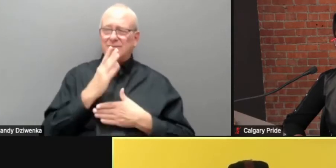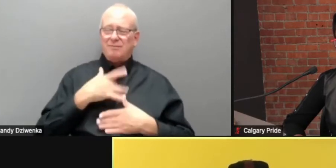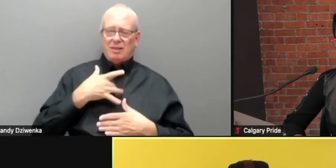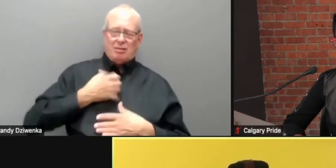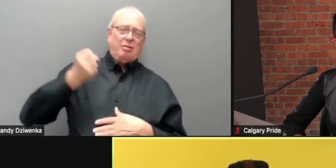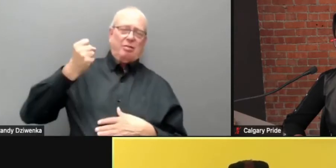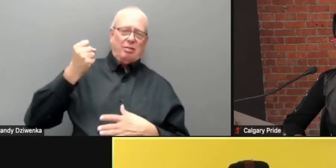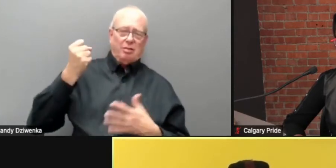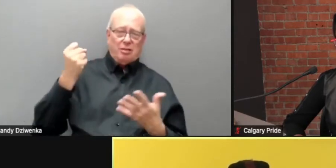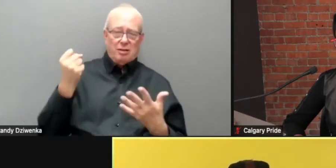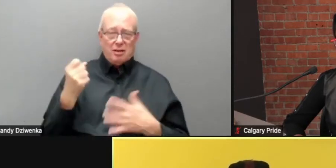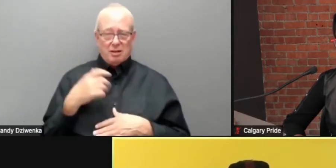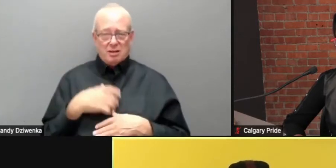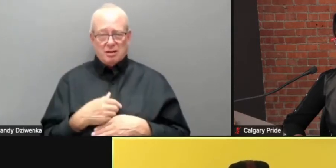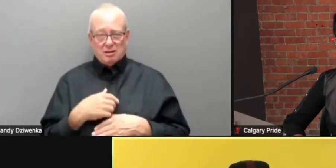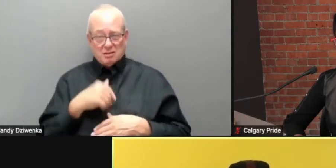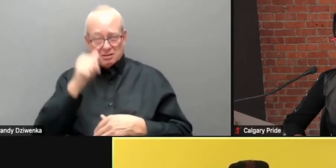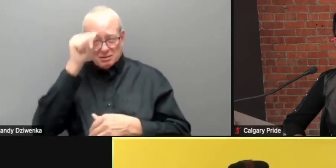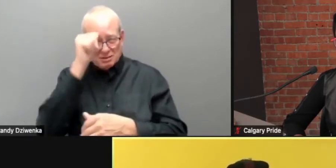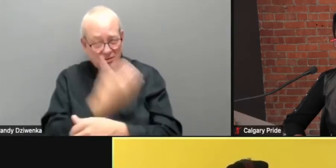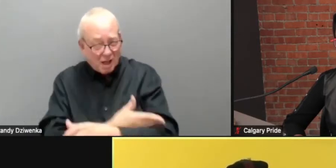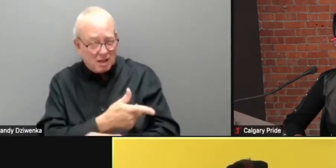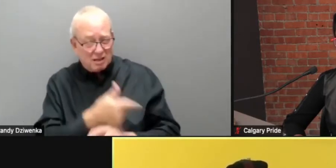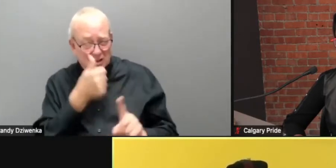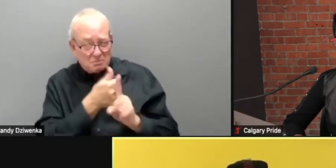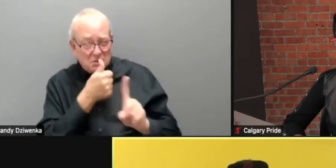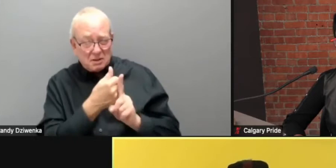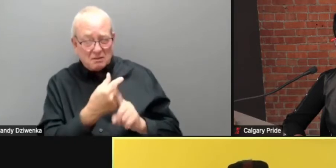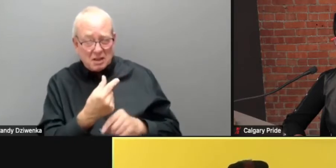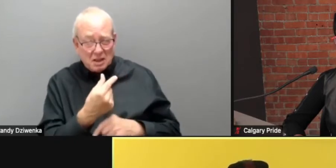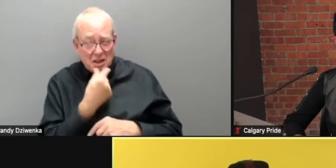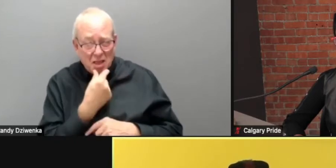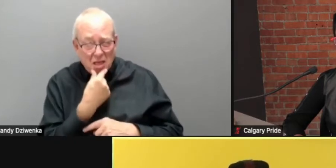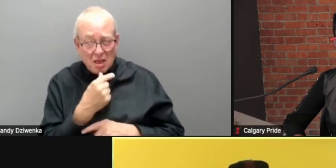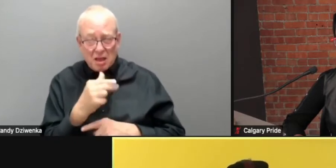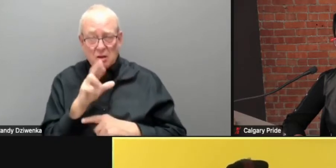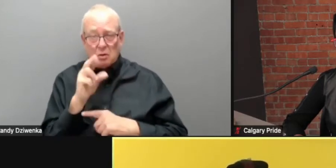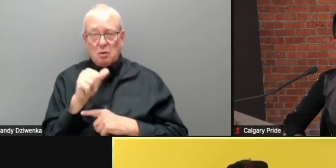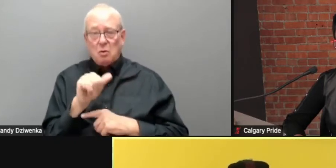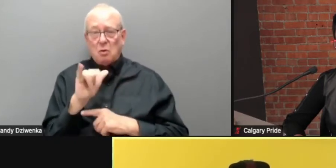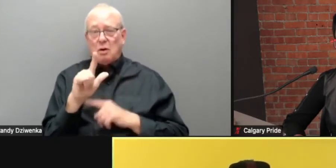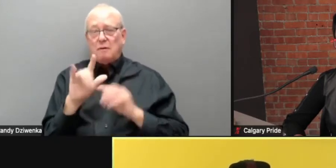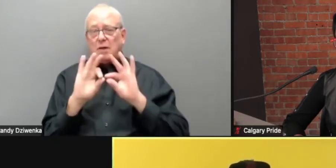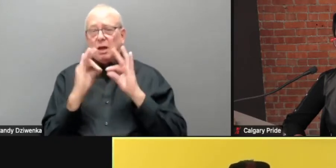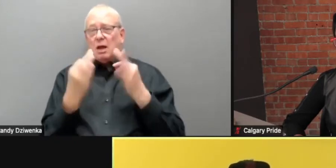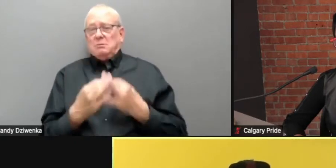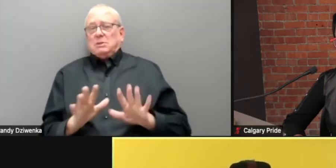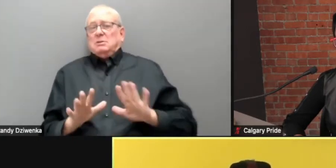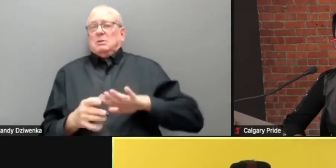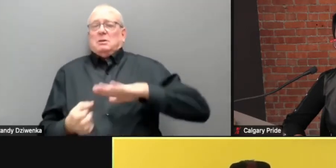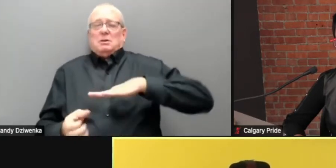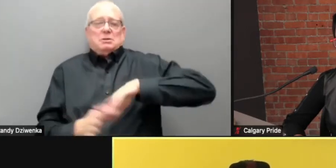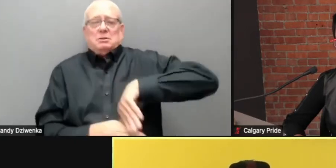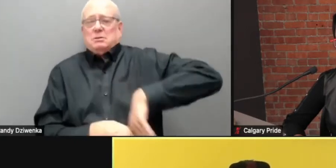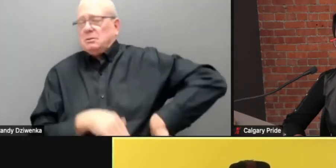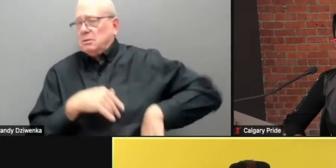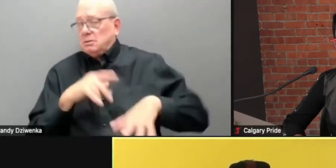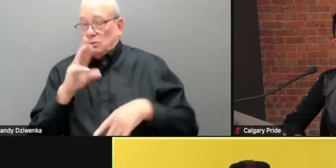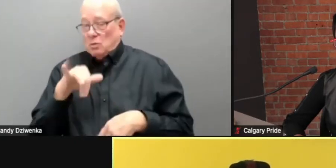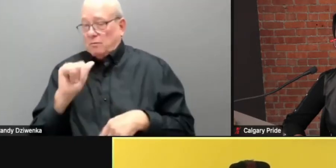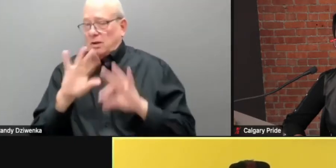and they tried their best to do medical conversion, they tried their best to do religious conversion, and at the end of the